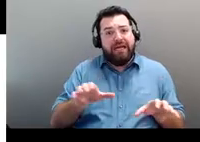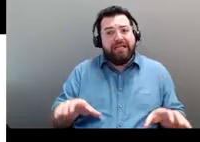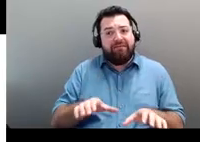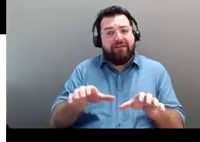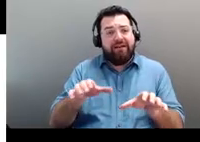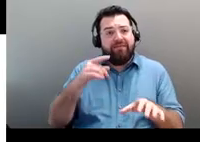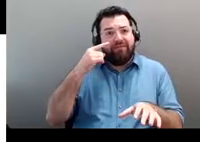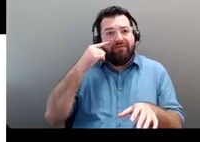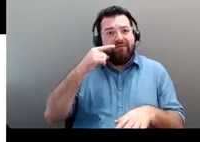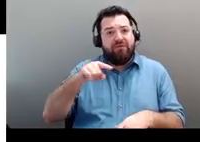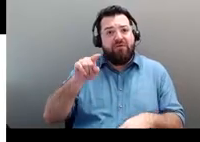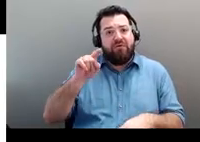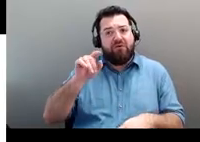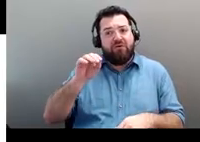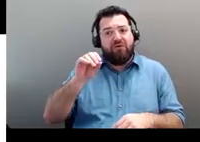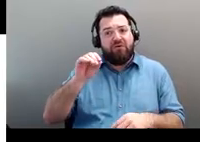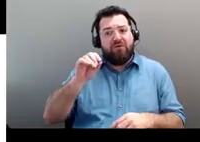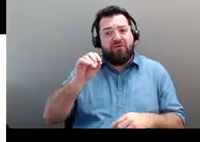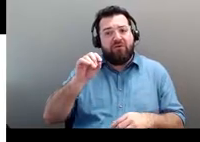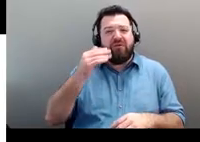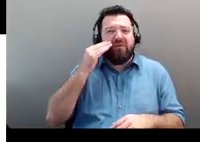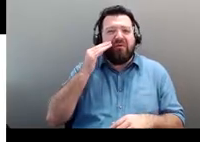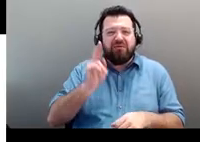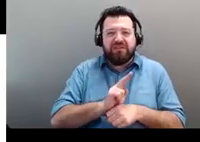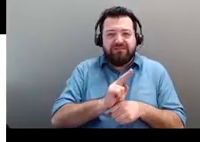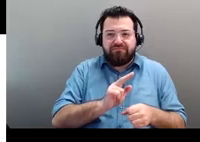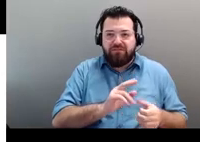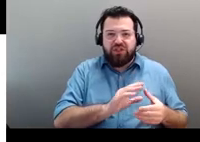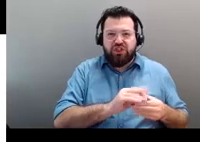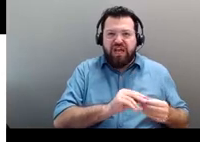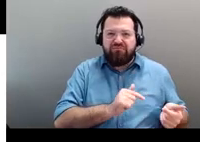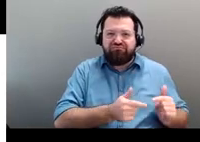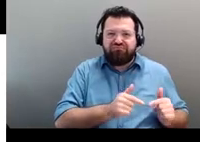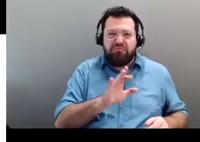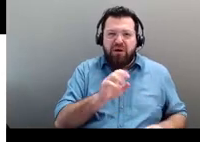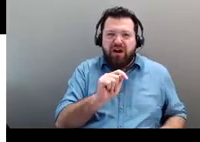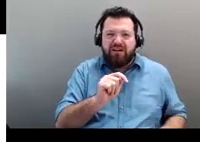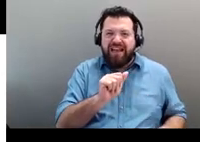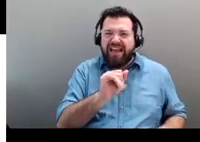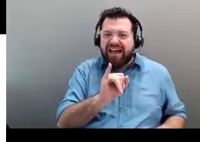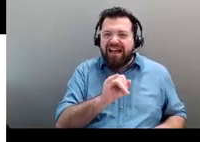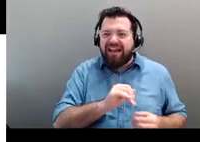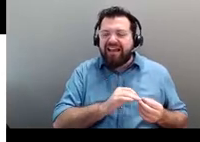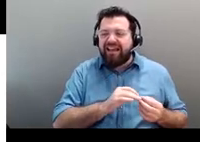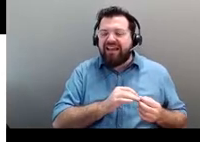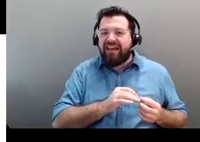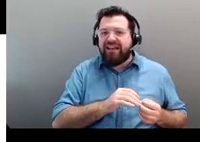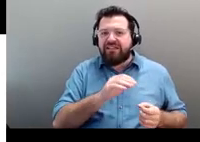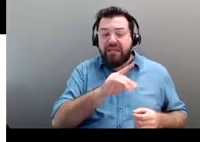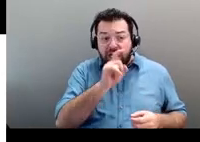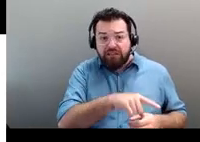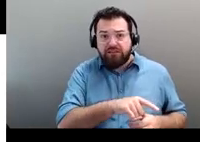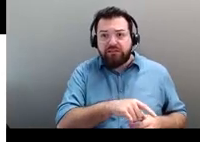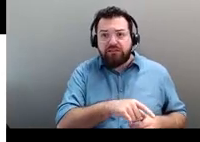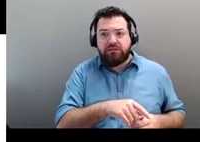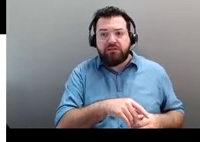go on the personalized on the chat bot, the AI that you go to, and ask the AI to give a